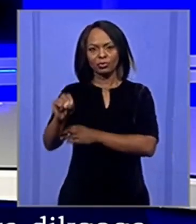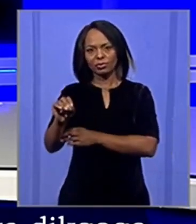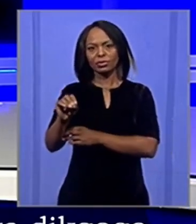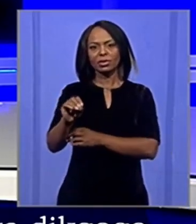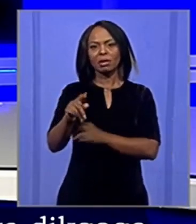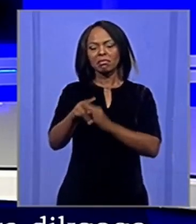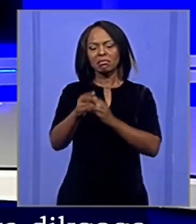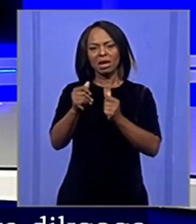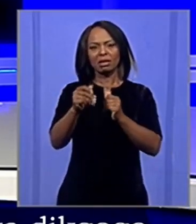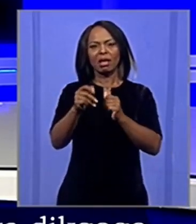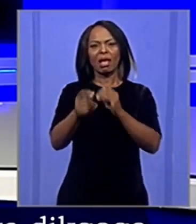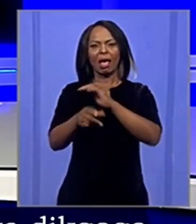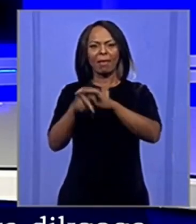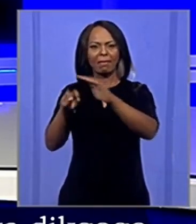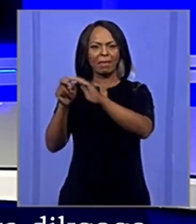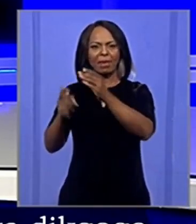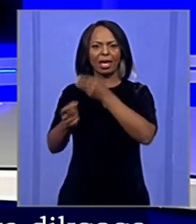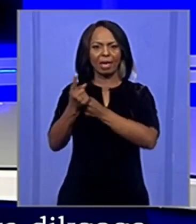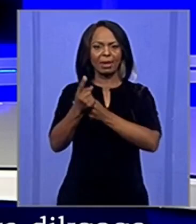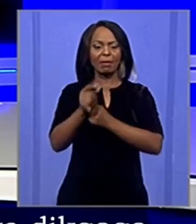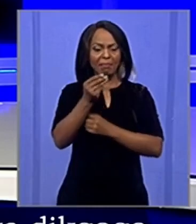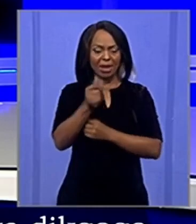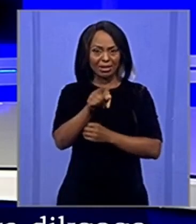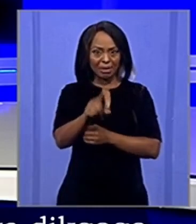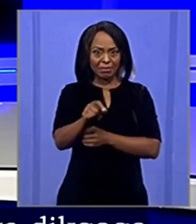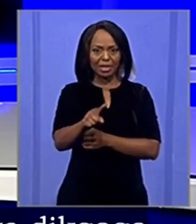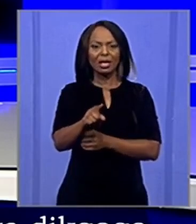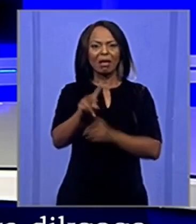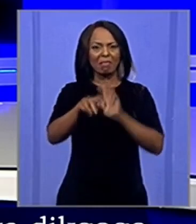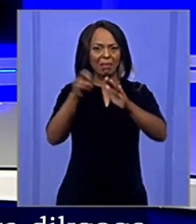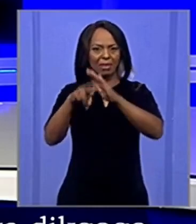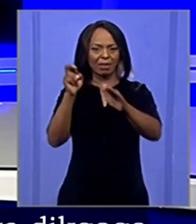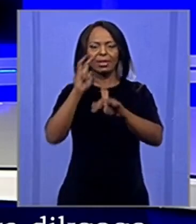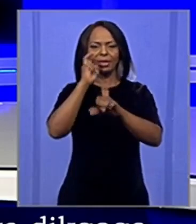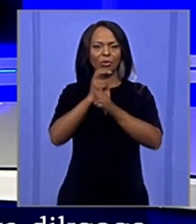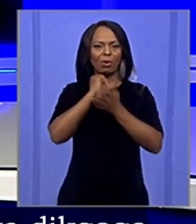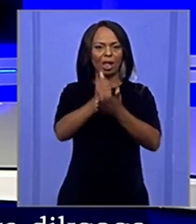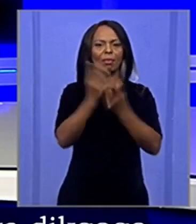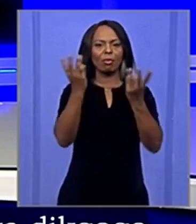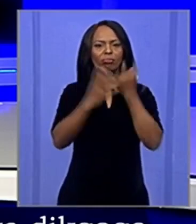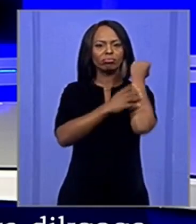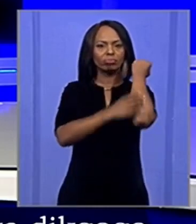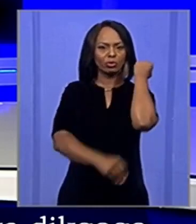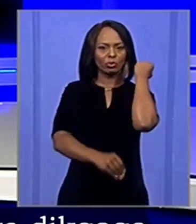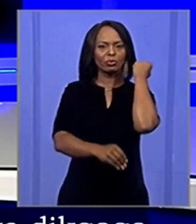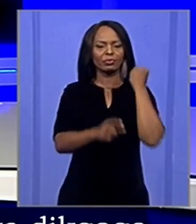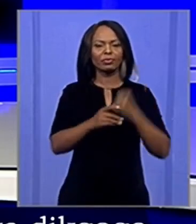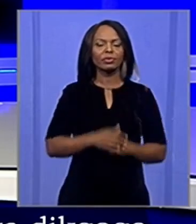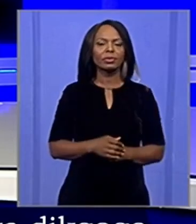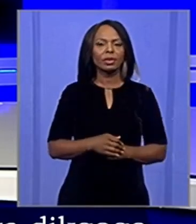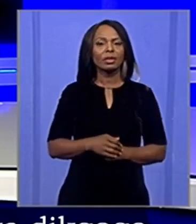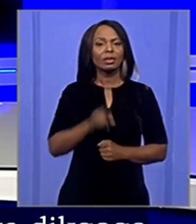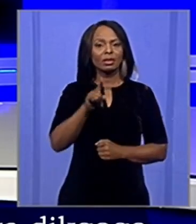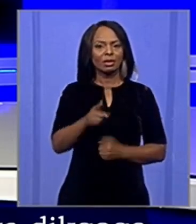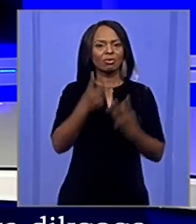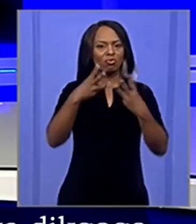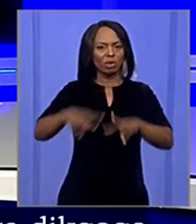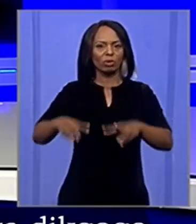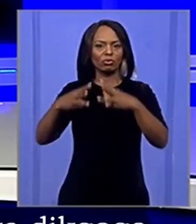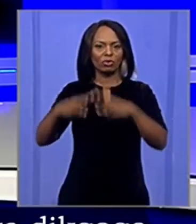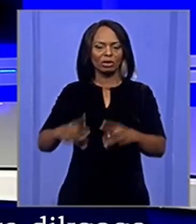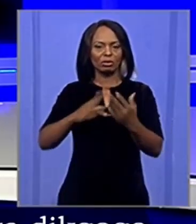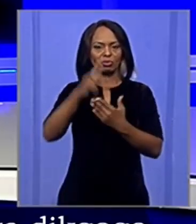neng a tshwanetse go thusa basadi ba ba dikobo di magetleng ba ba ruileng dikgogo kwa Marikana le dikgaolo tse di mabapi a dirisitsweng